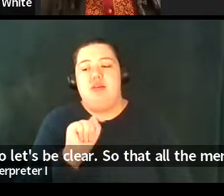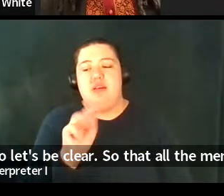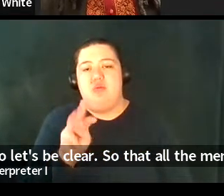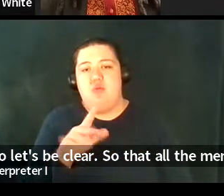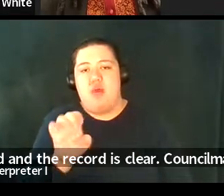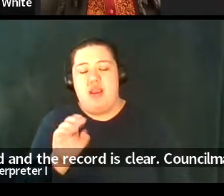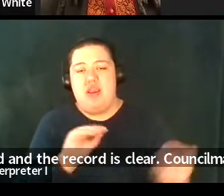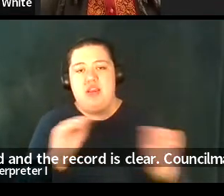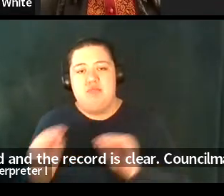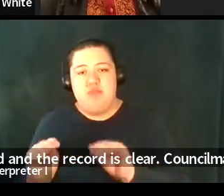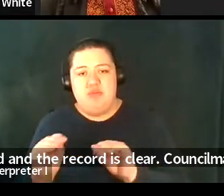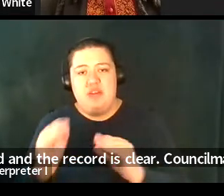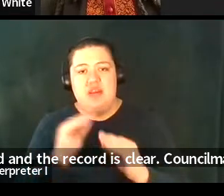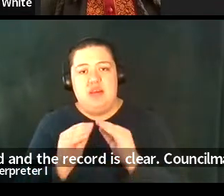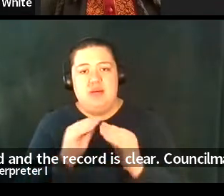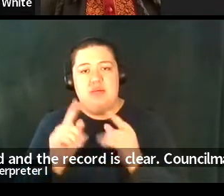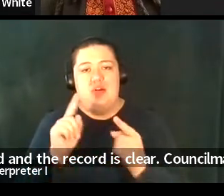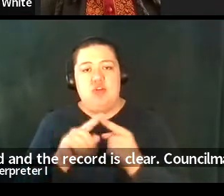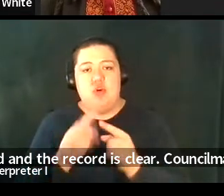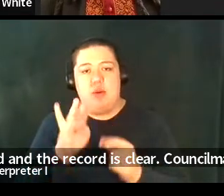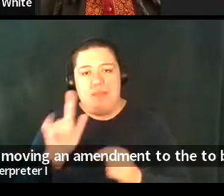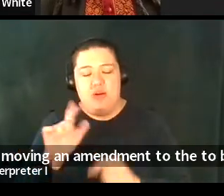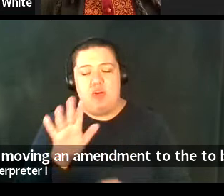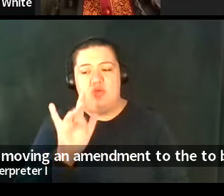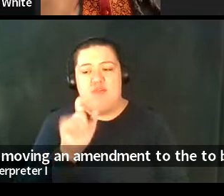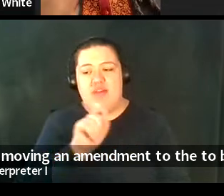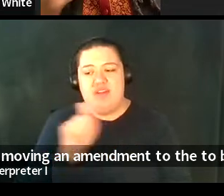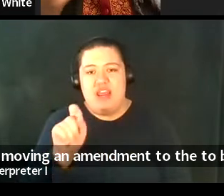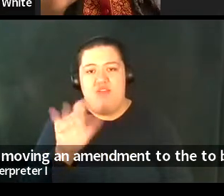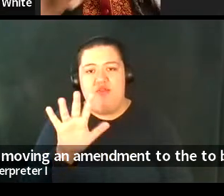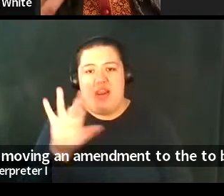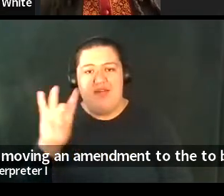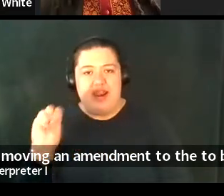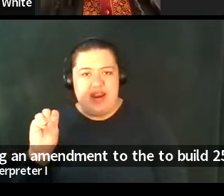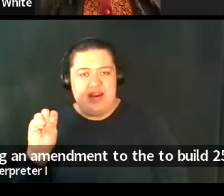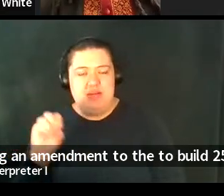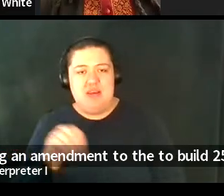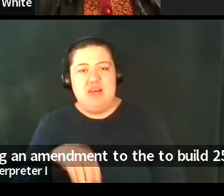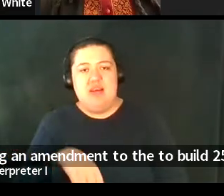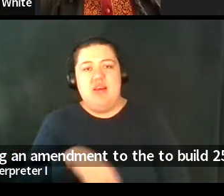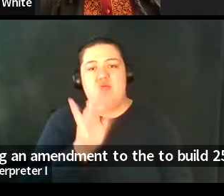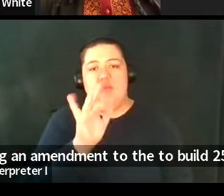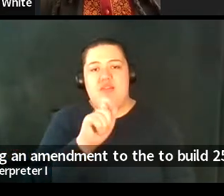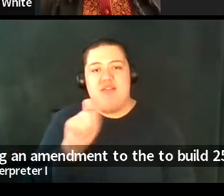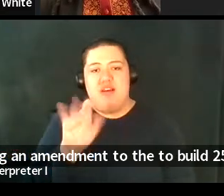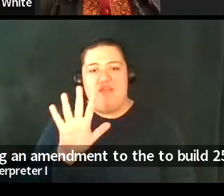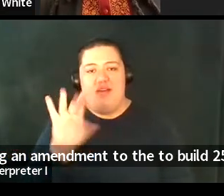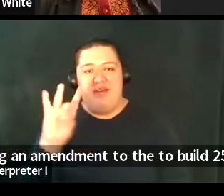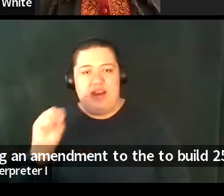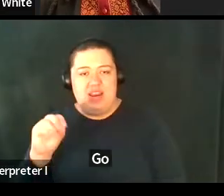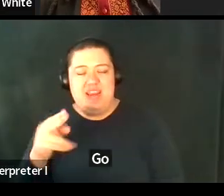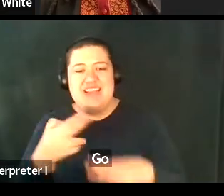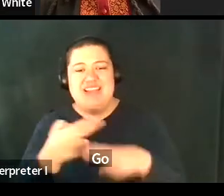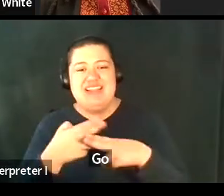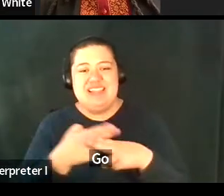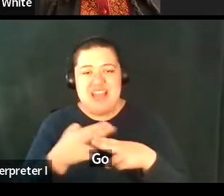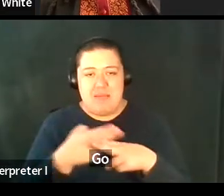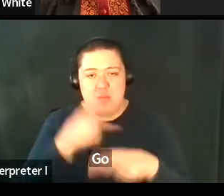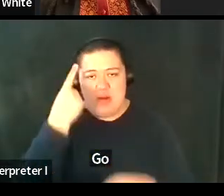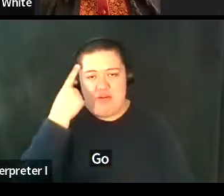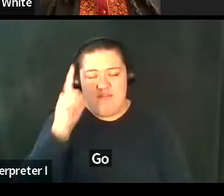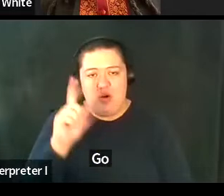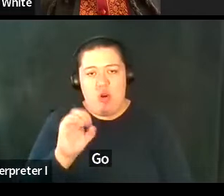to Bill 25-580. Bill 25-580 is a temporary for